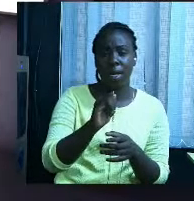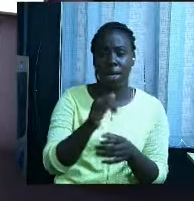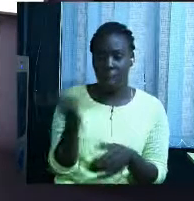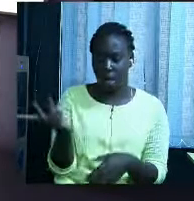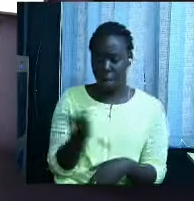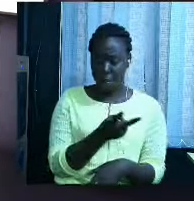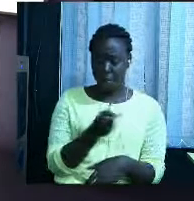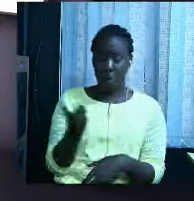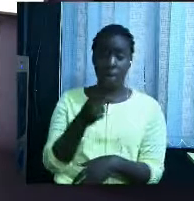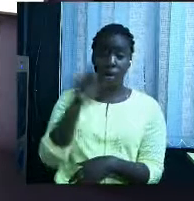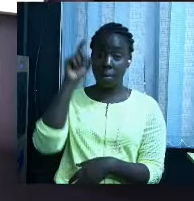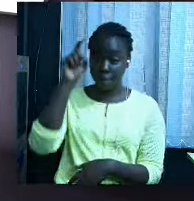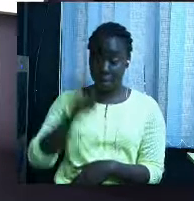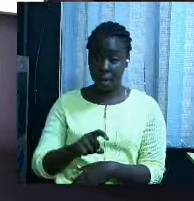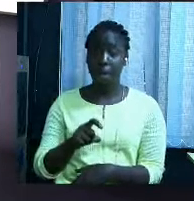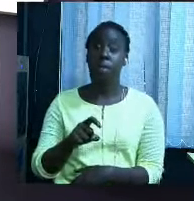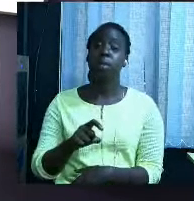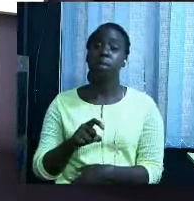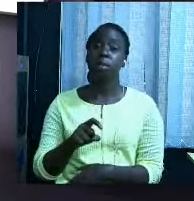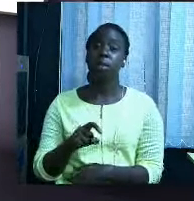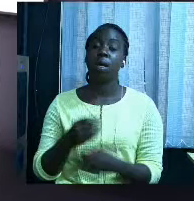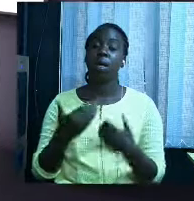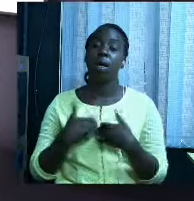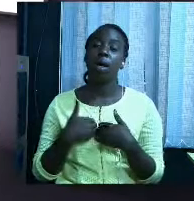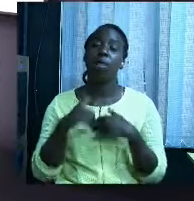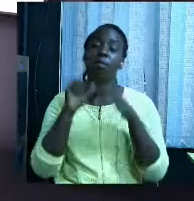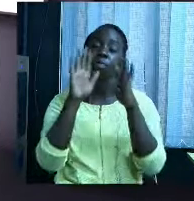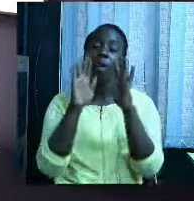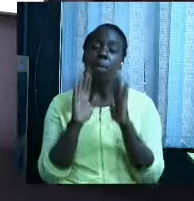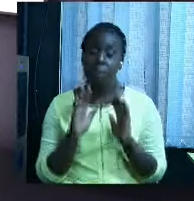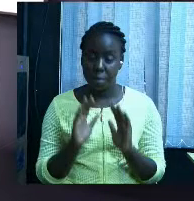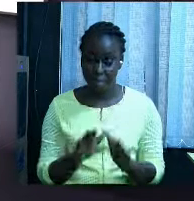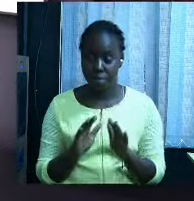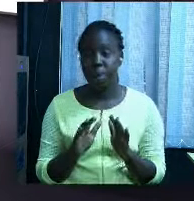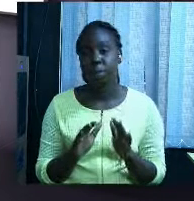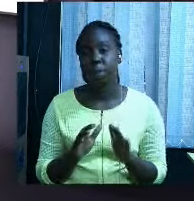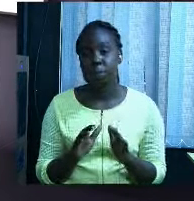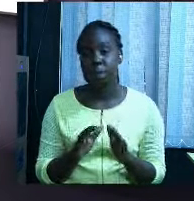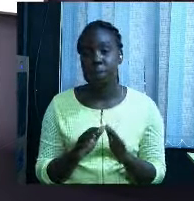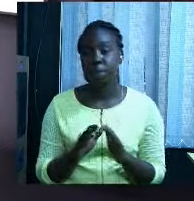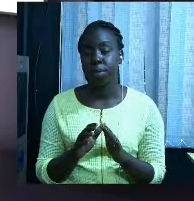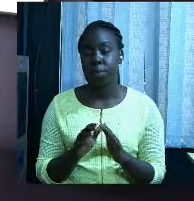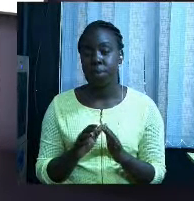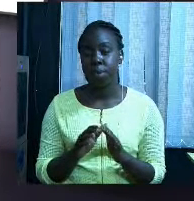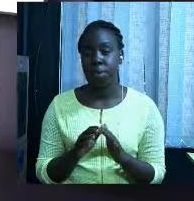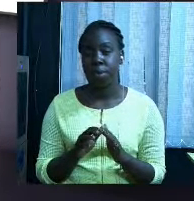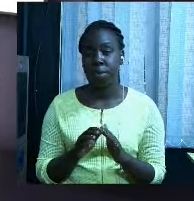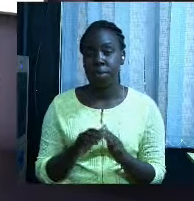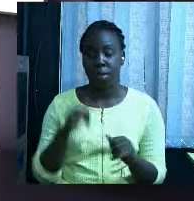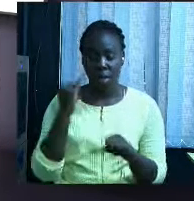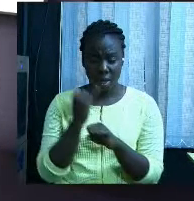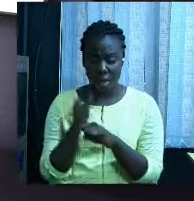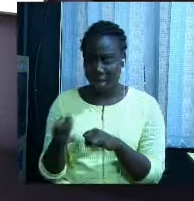that they have, can it be able to give them a job?